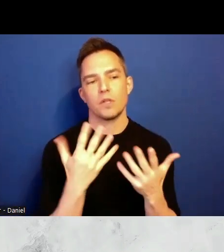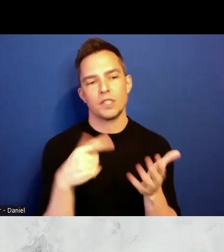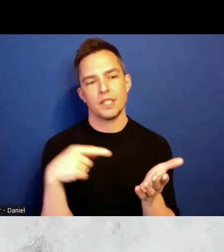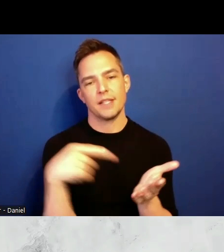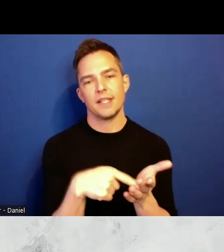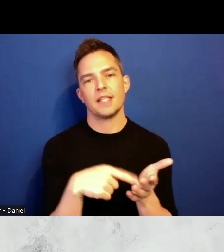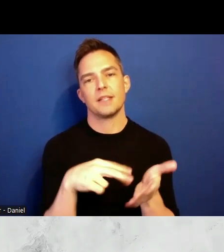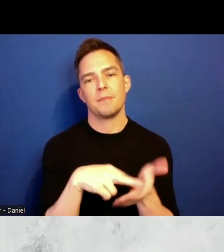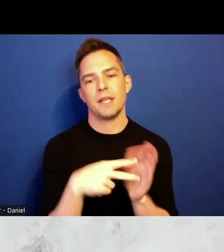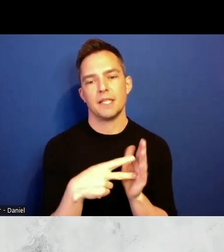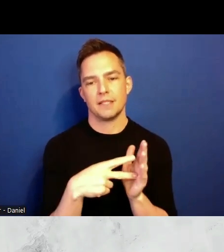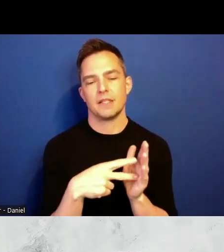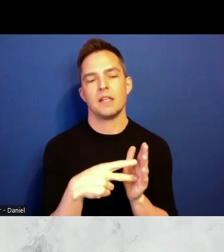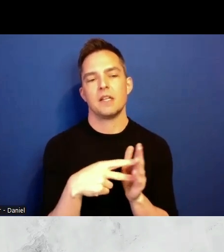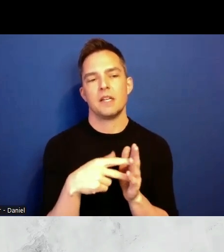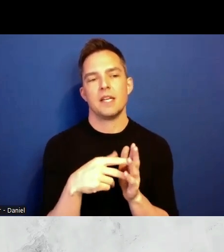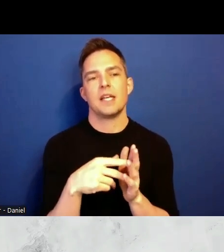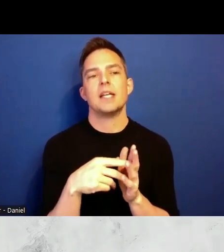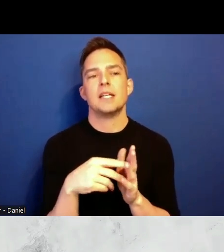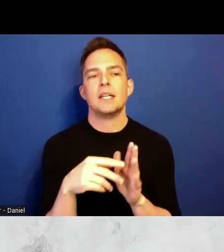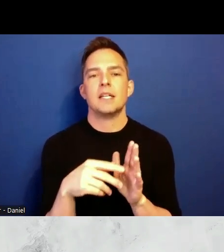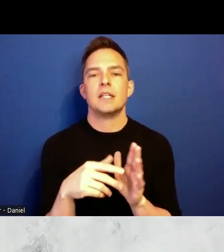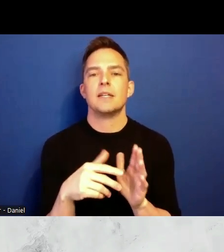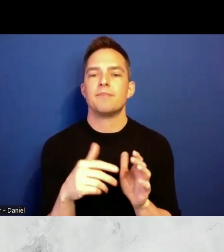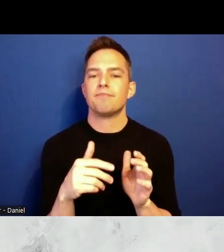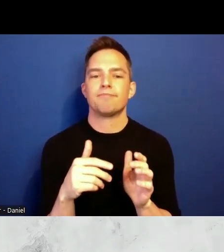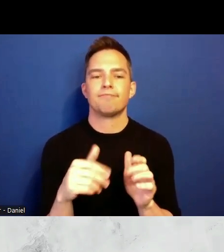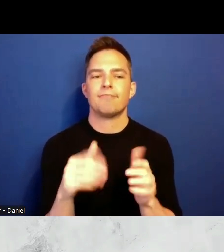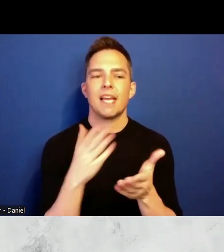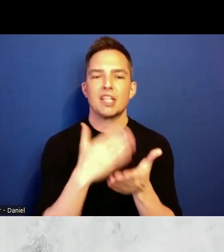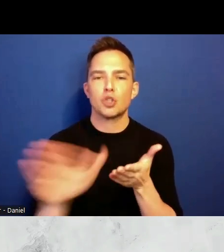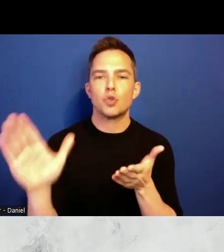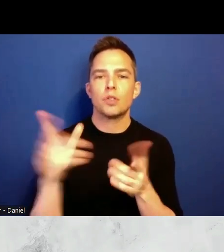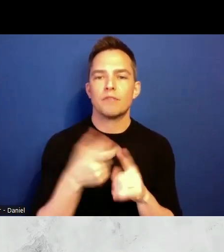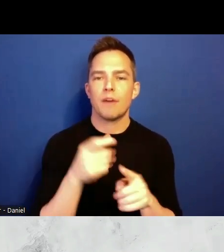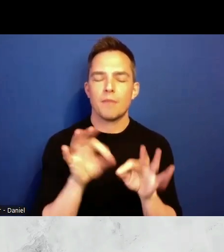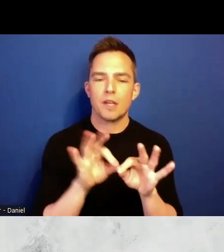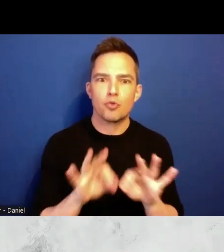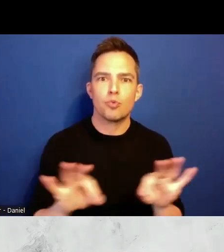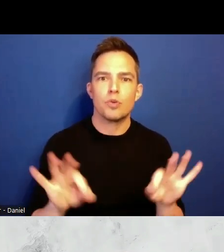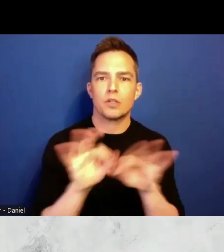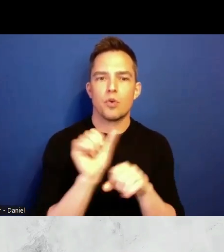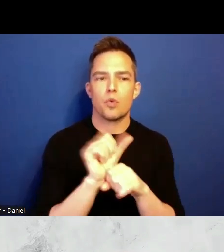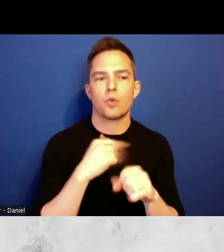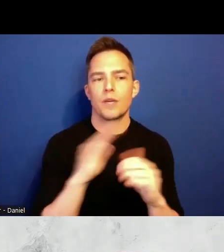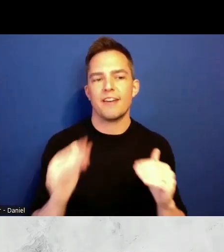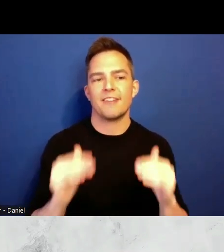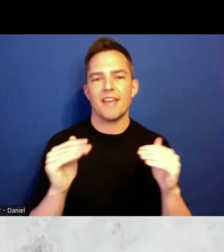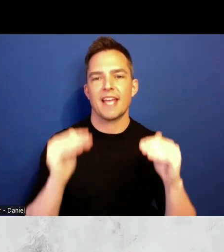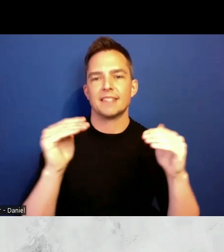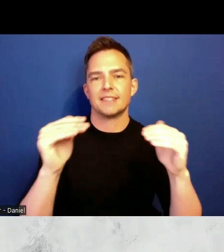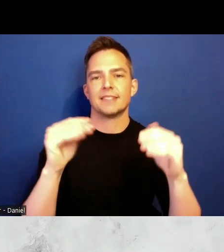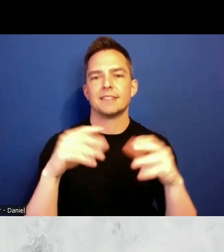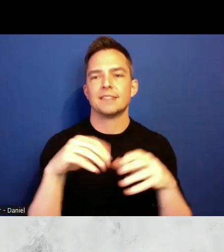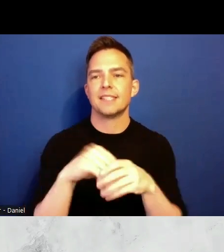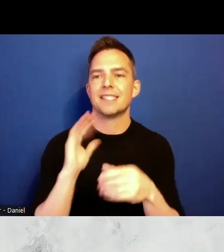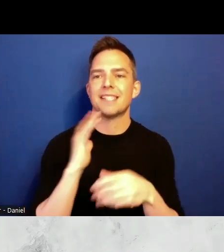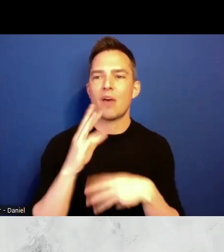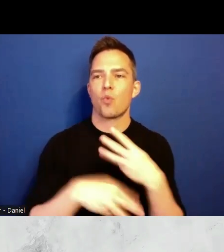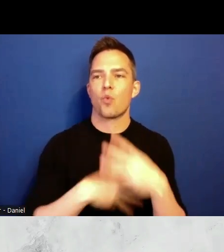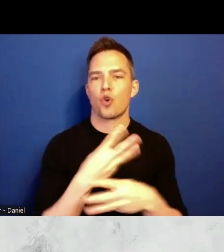includes being excluded from the really, really critical work that we advance in our